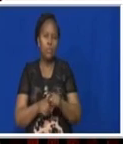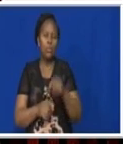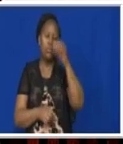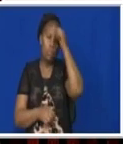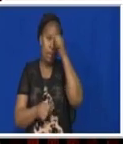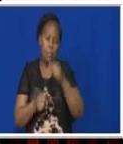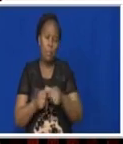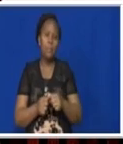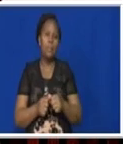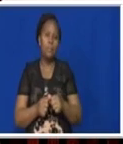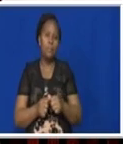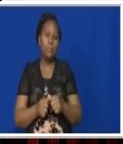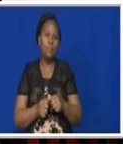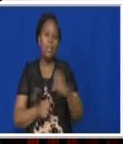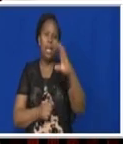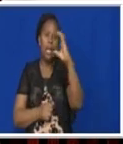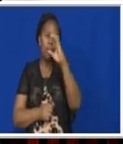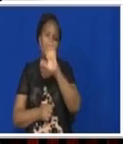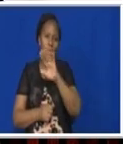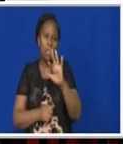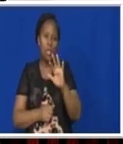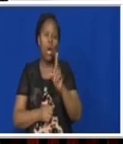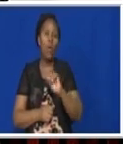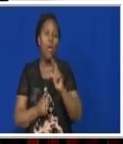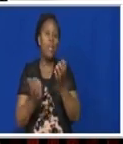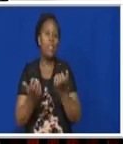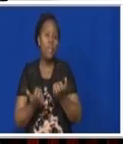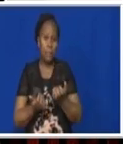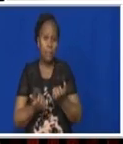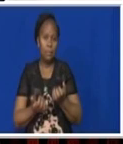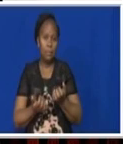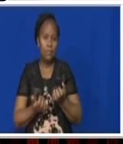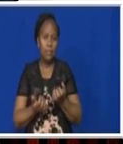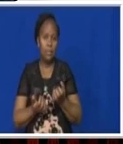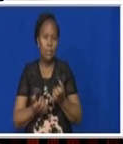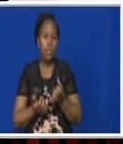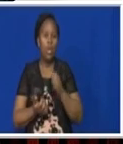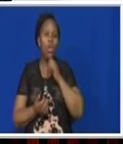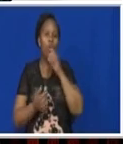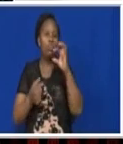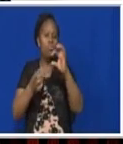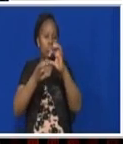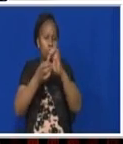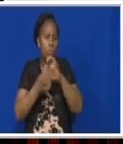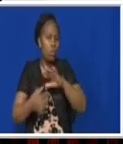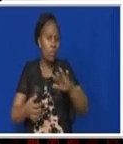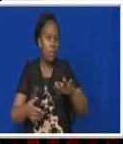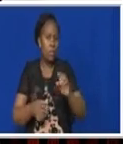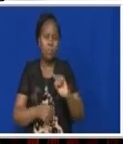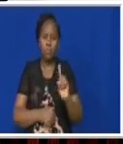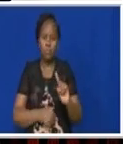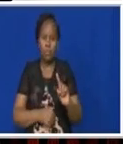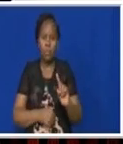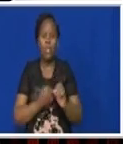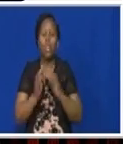remembered. Capital letters where they deserve, no joining of letters, and also remember if